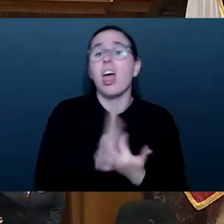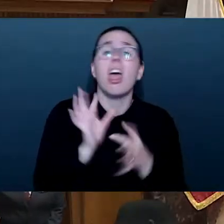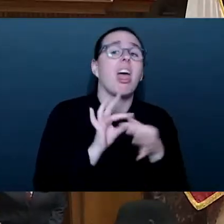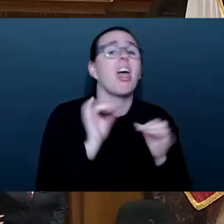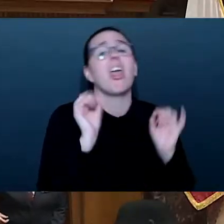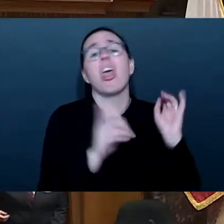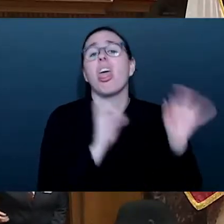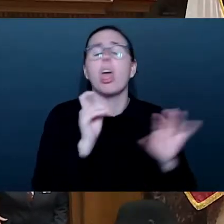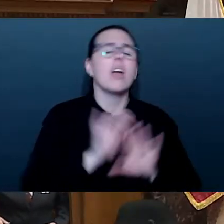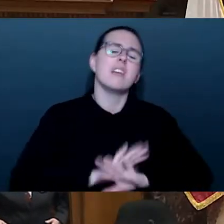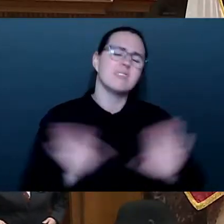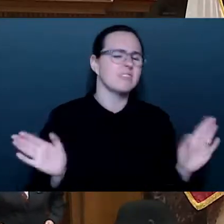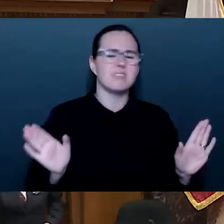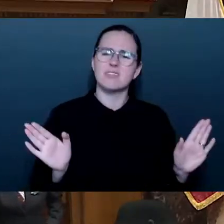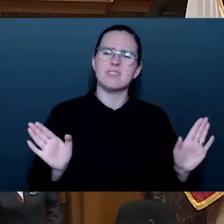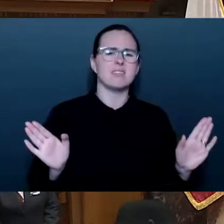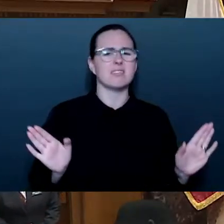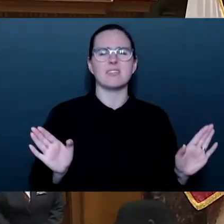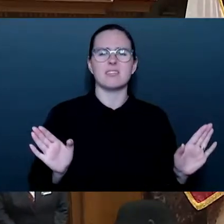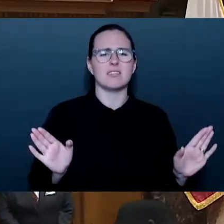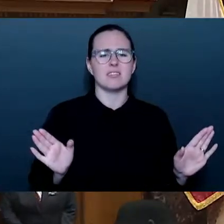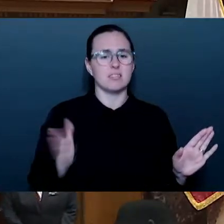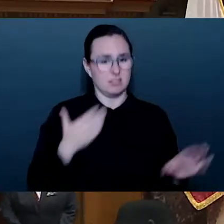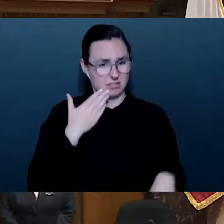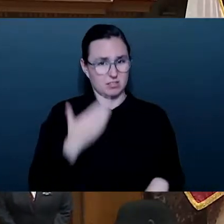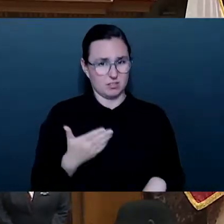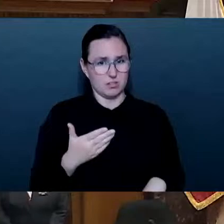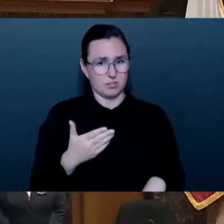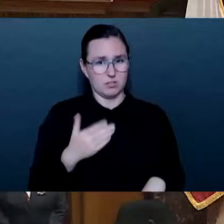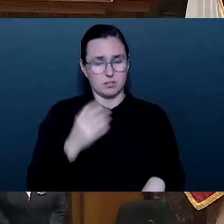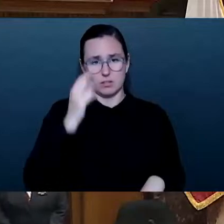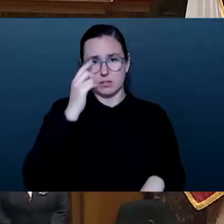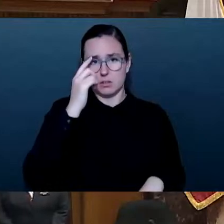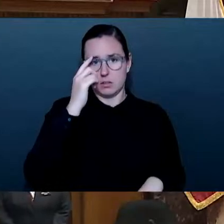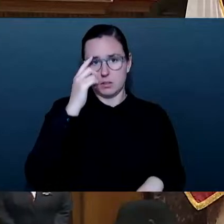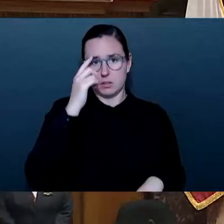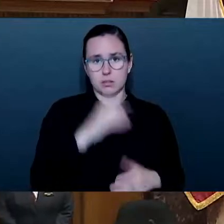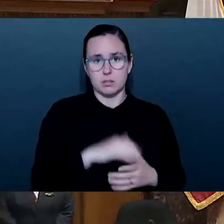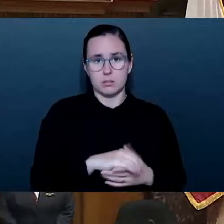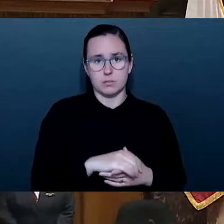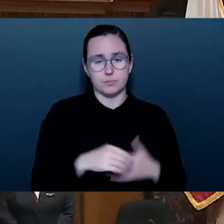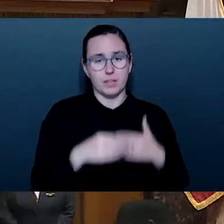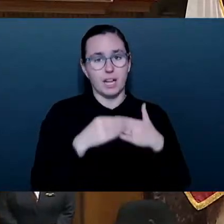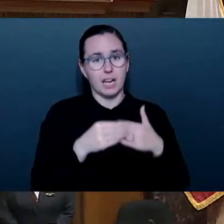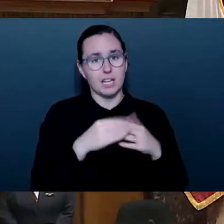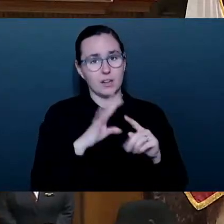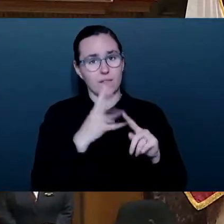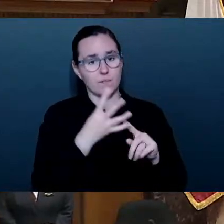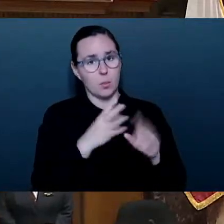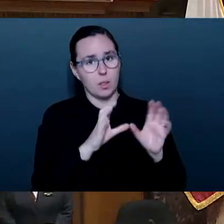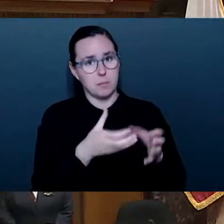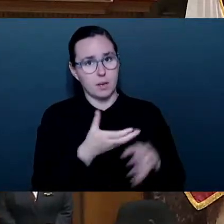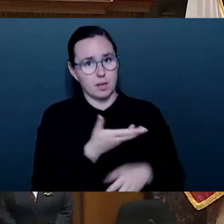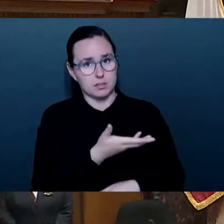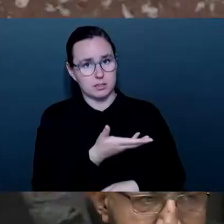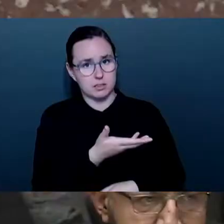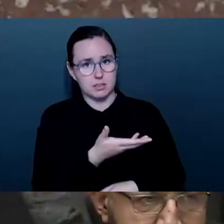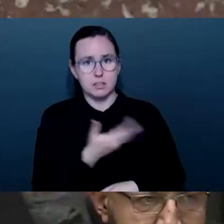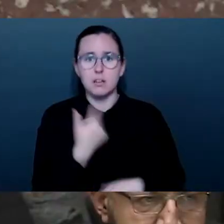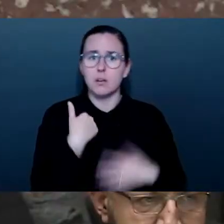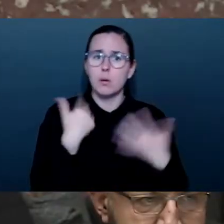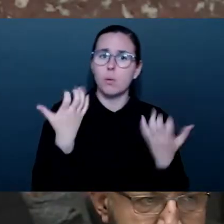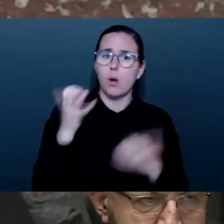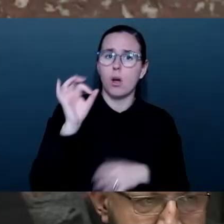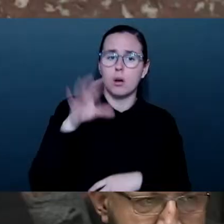Thank you. Leader of the Fourth Party. Yes, Mr. Speaker, I'd like to raise a point of order about one of your earlier rulings regarding